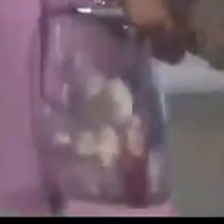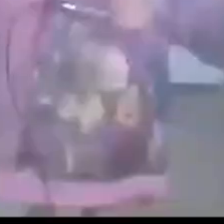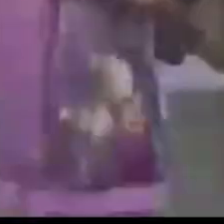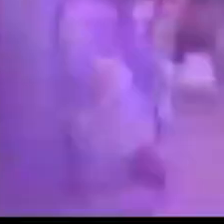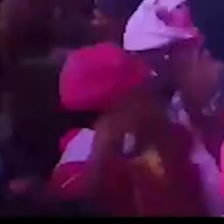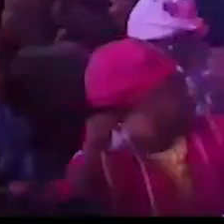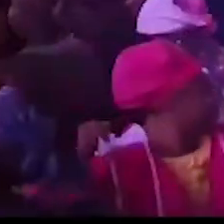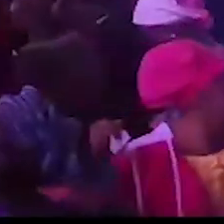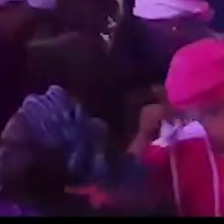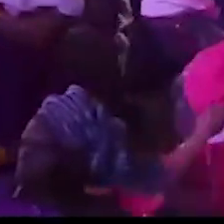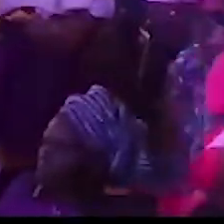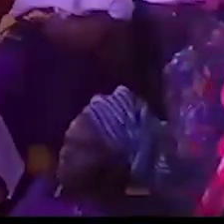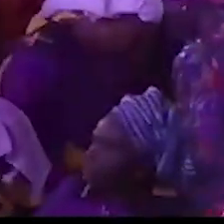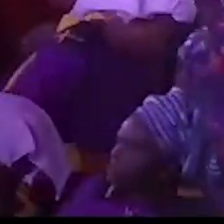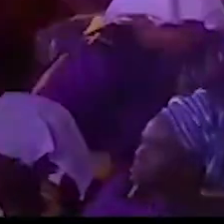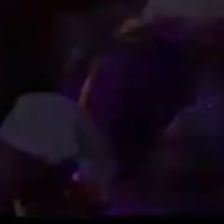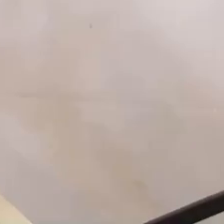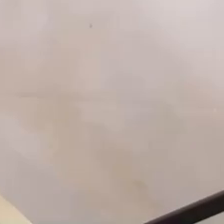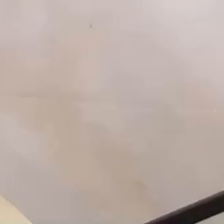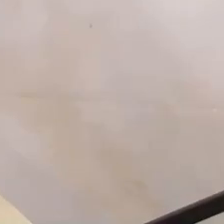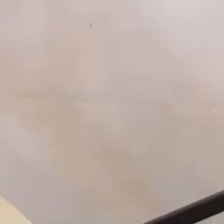Uyaka Joni. Awa Ogun Wala Wati.